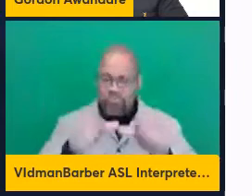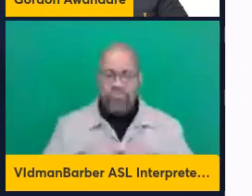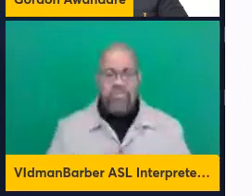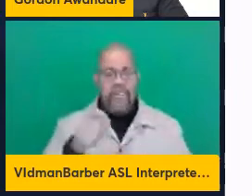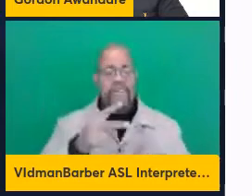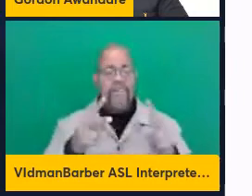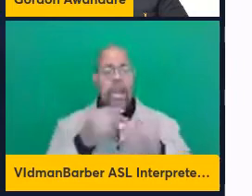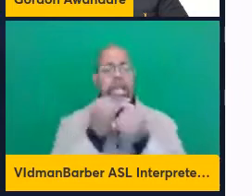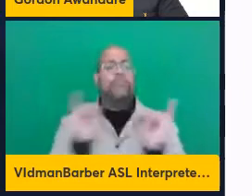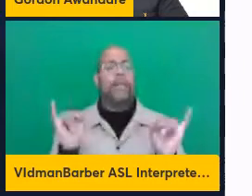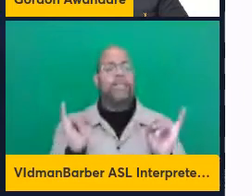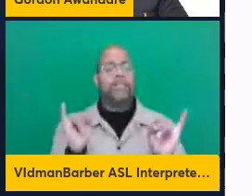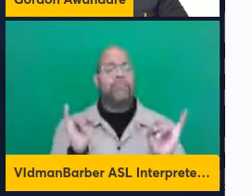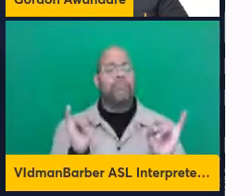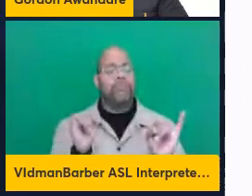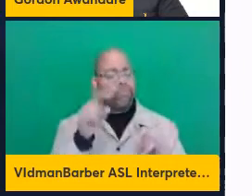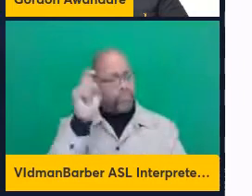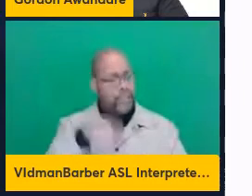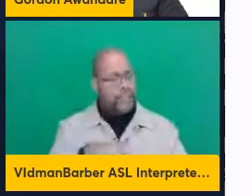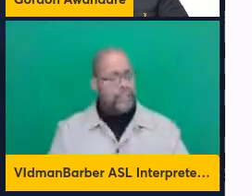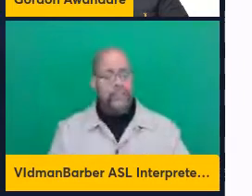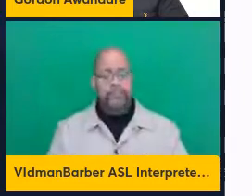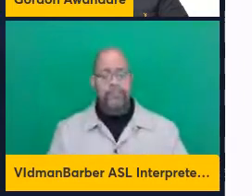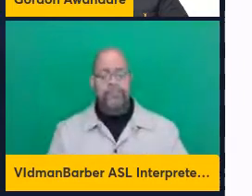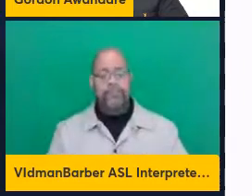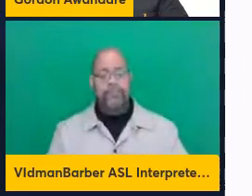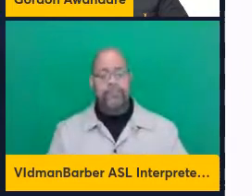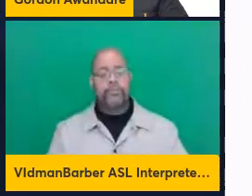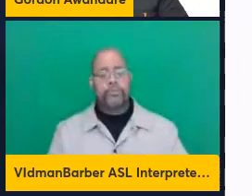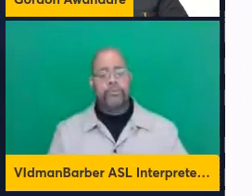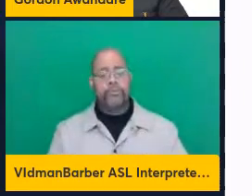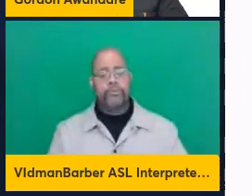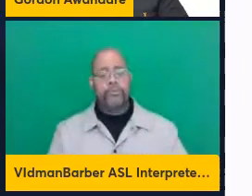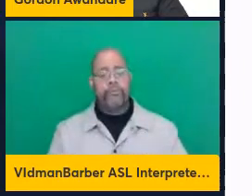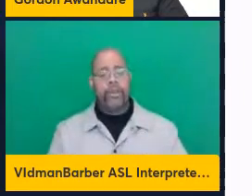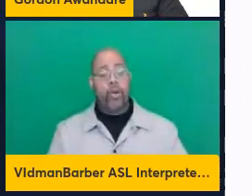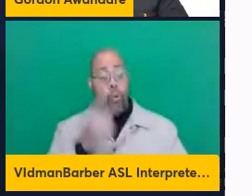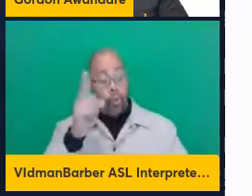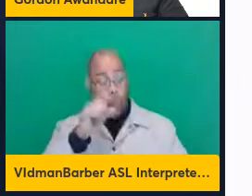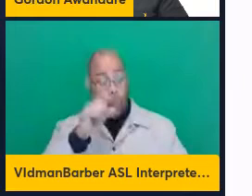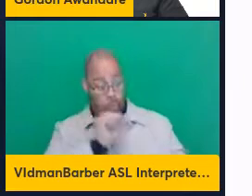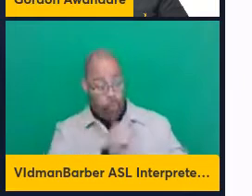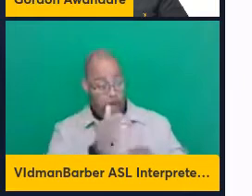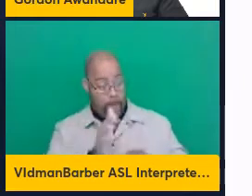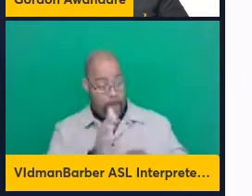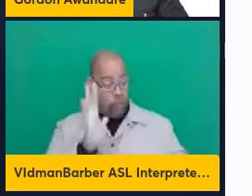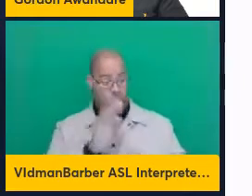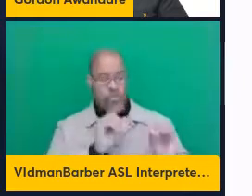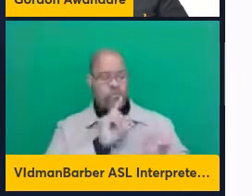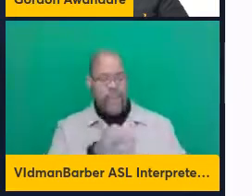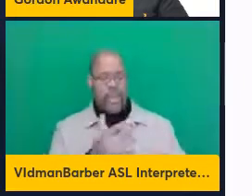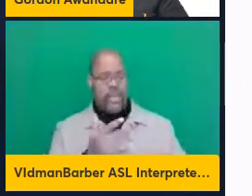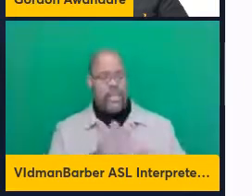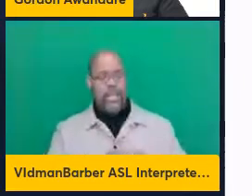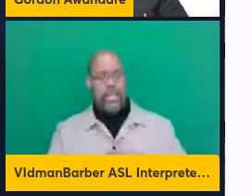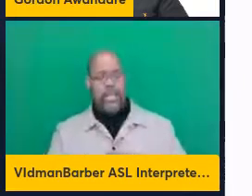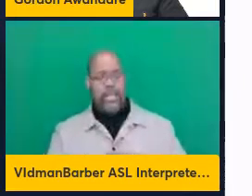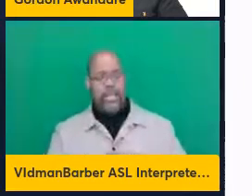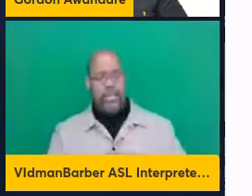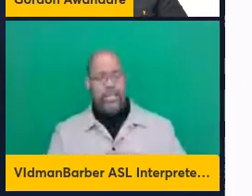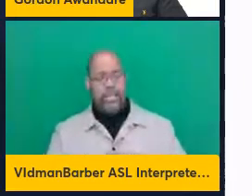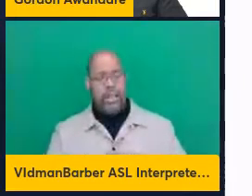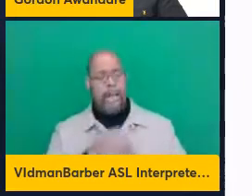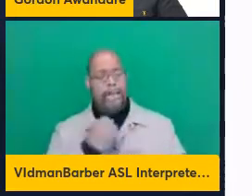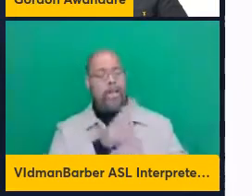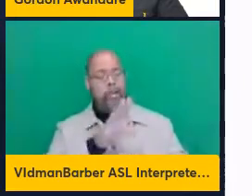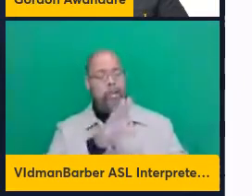very independent. It's where we have worked, nobody really makes